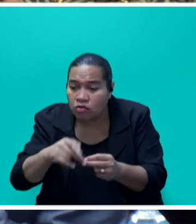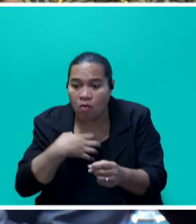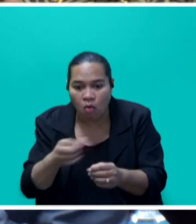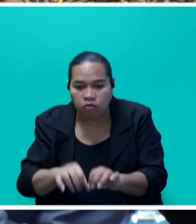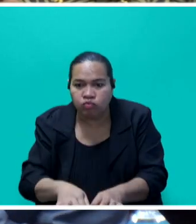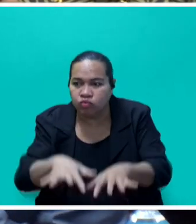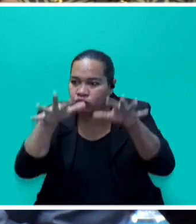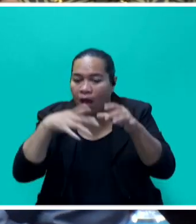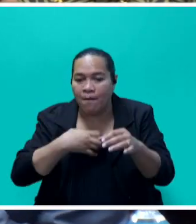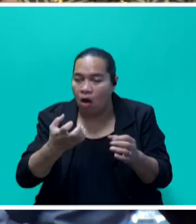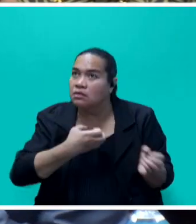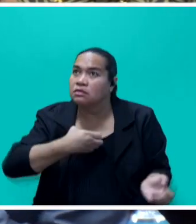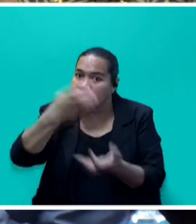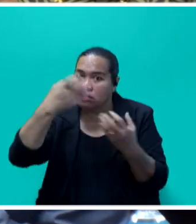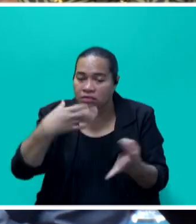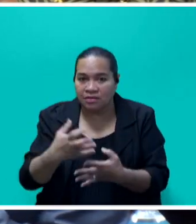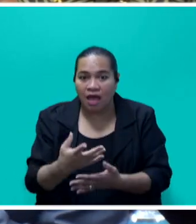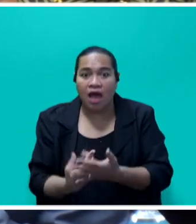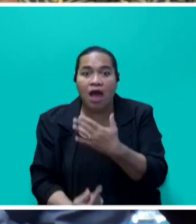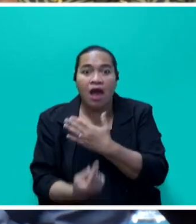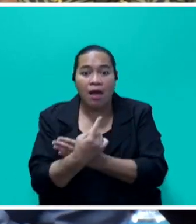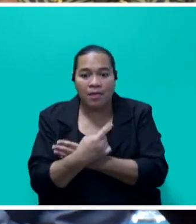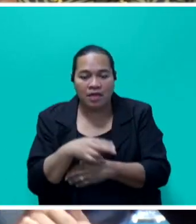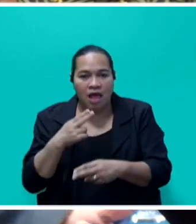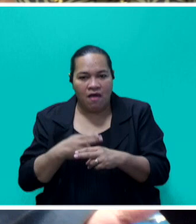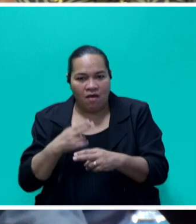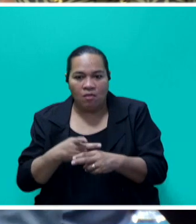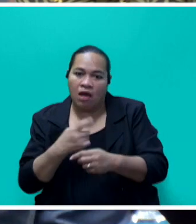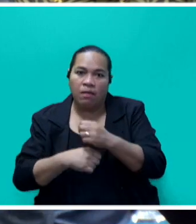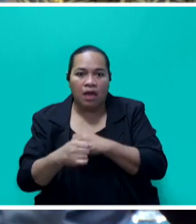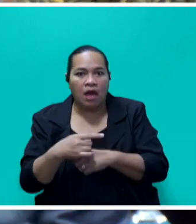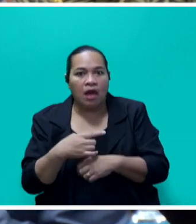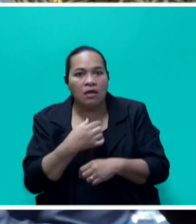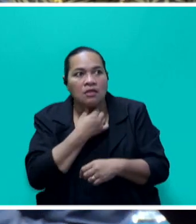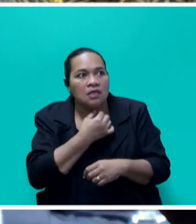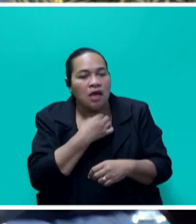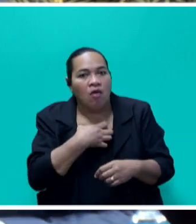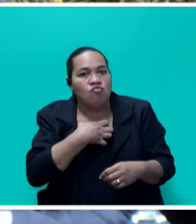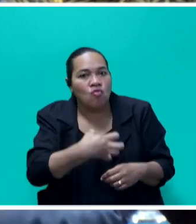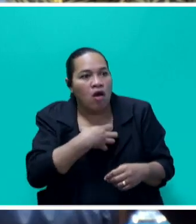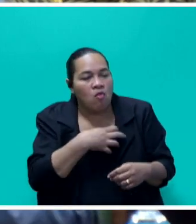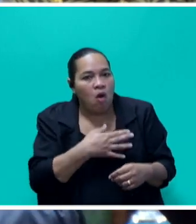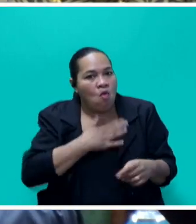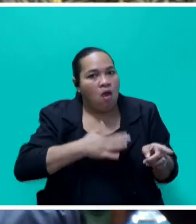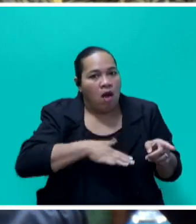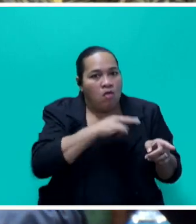of your products. Come a time, the farmers are addicted. And then when they are addicted, this is